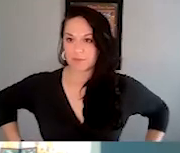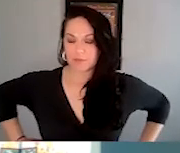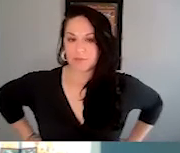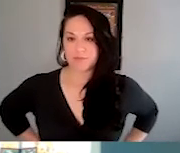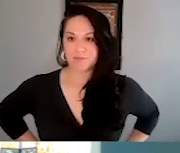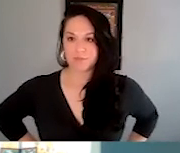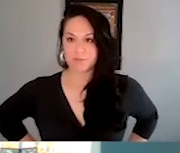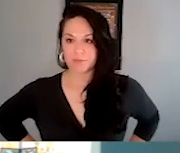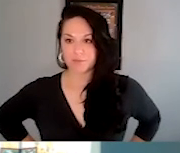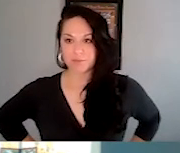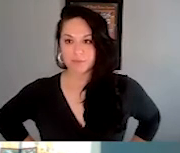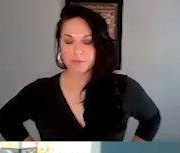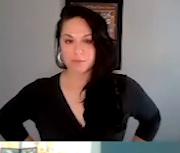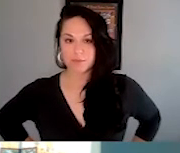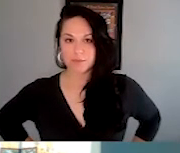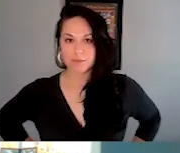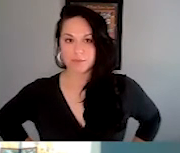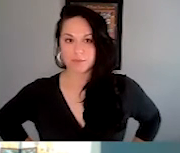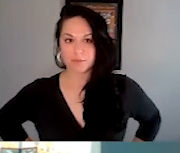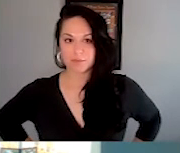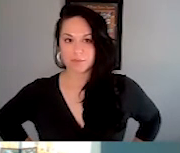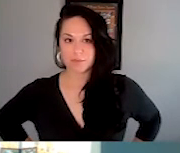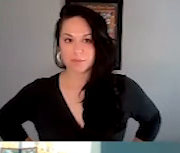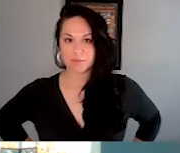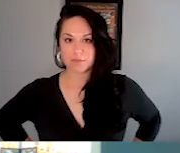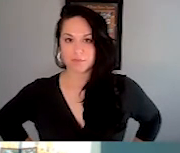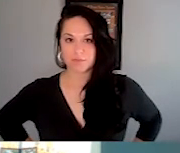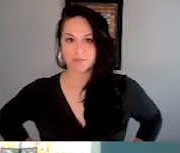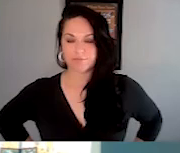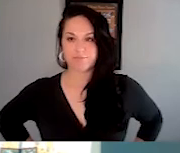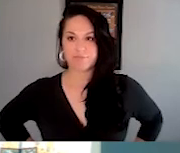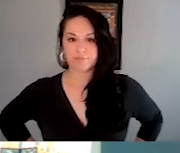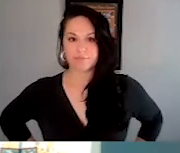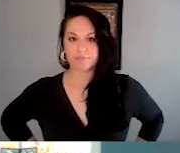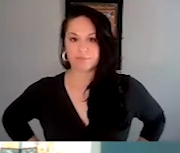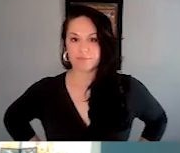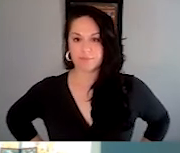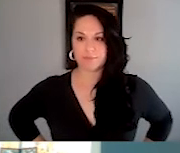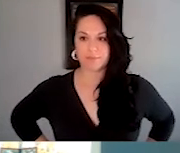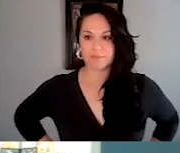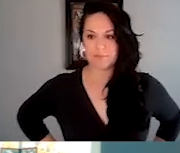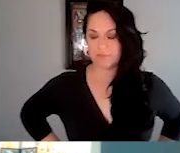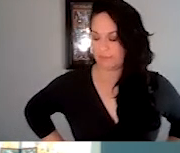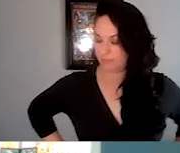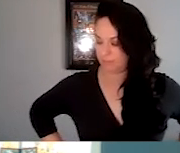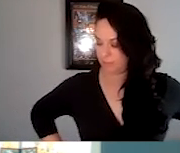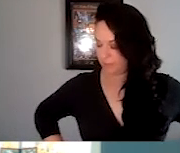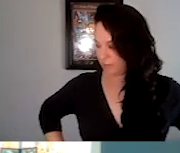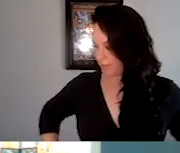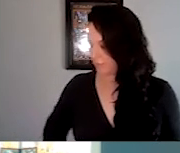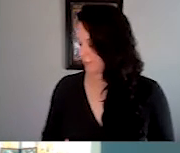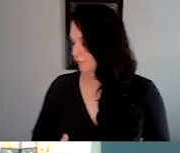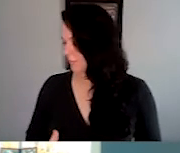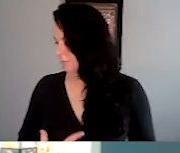stop it, we need to ban it. Vermont banned it because synthetic cannabinoids can't be used in hemp or hemp-infused products according to state